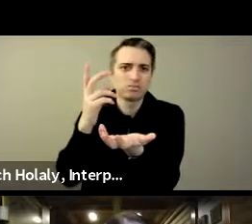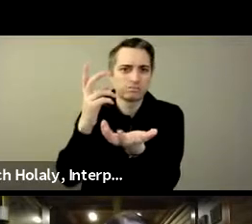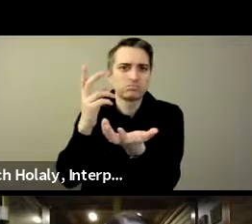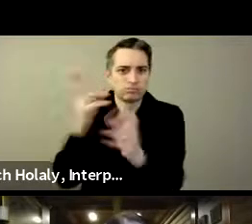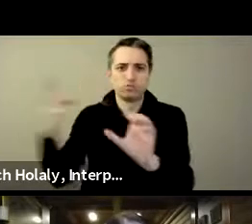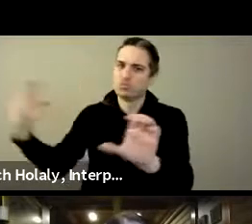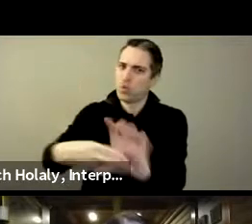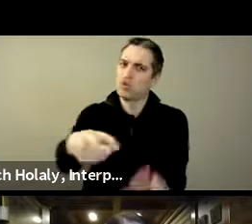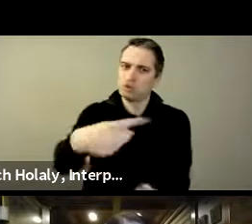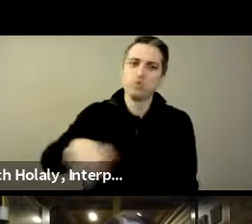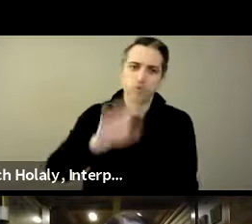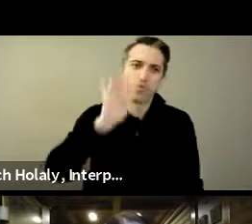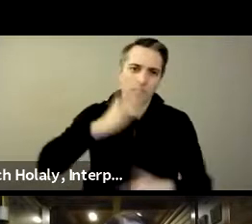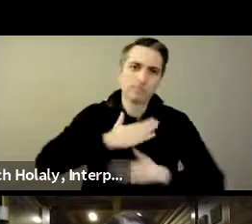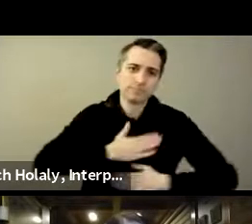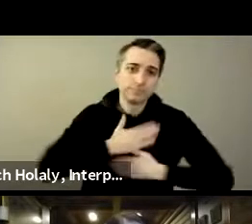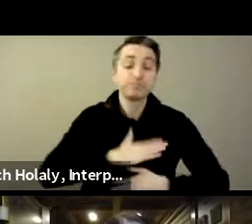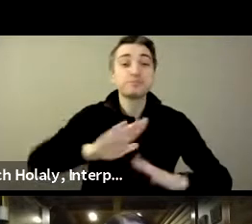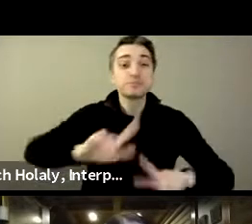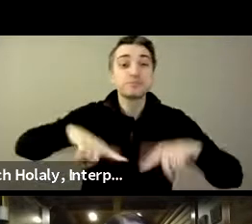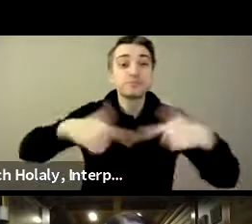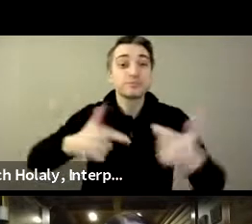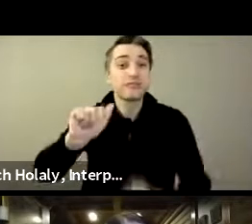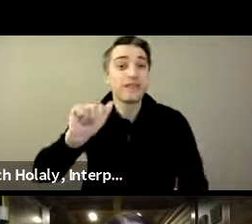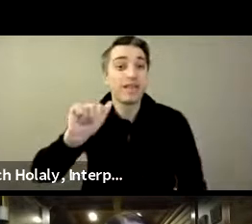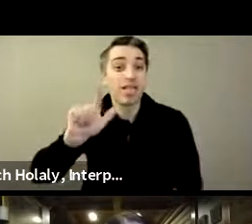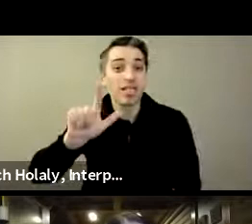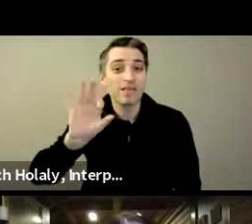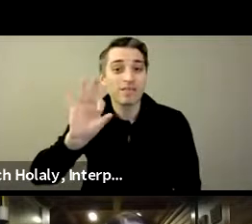So Alfredo, floor is yours.